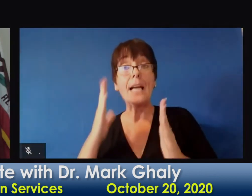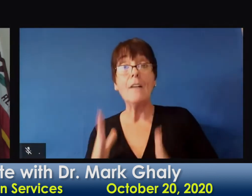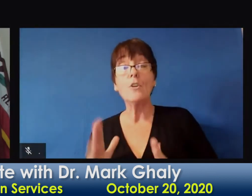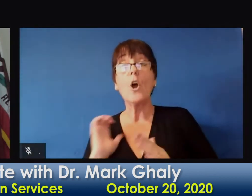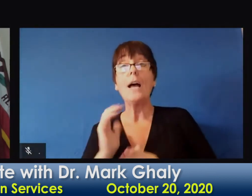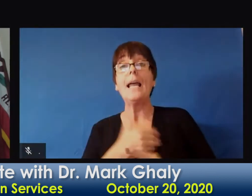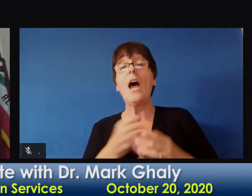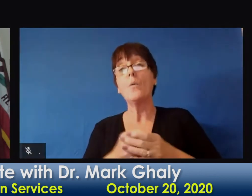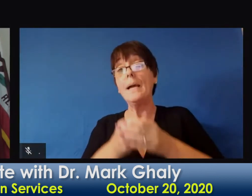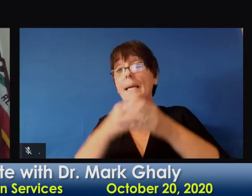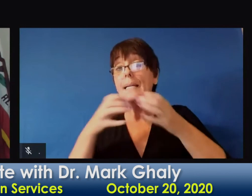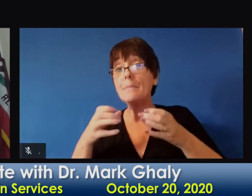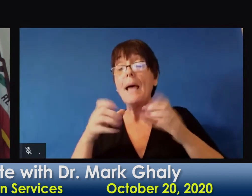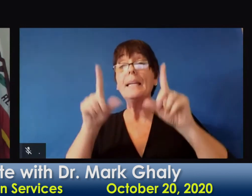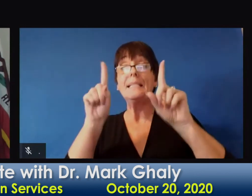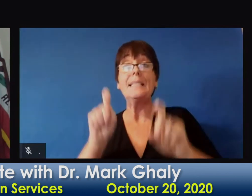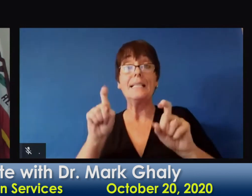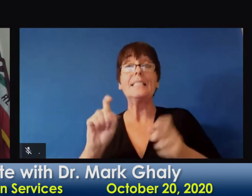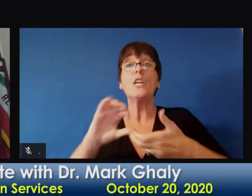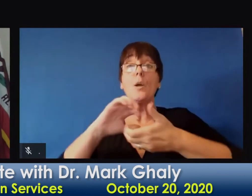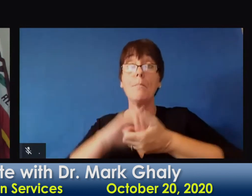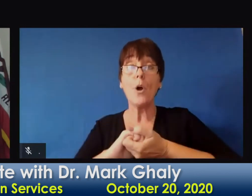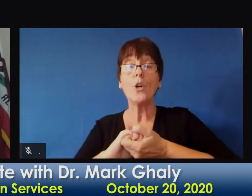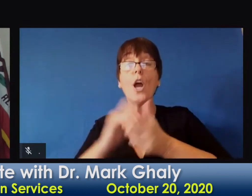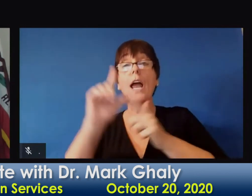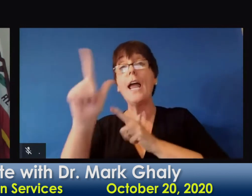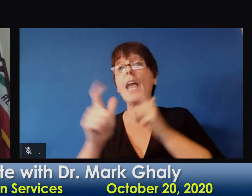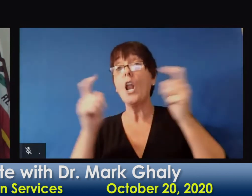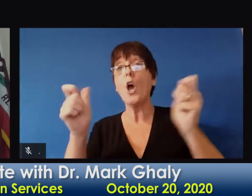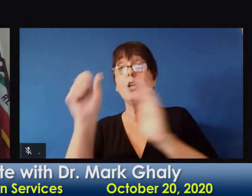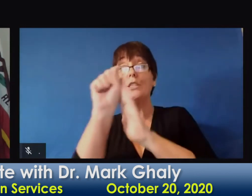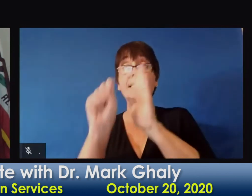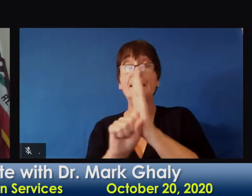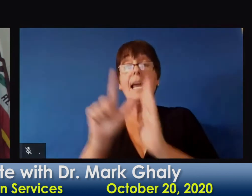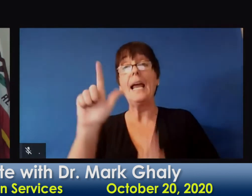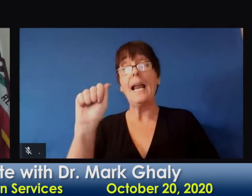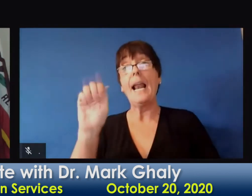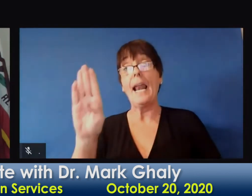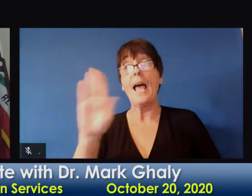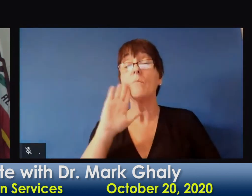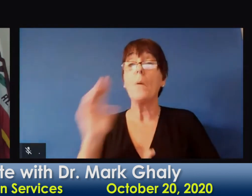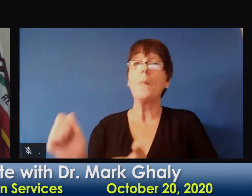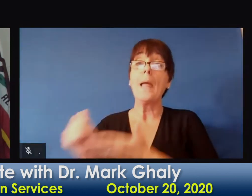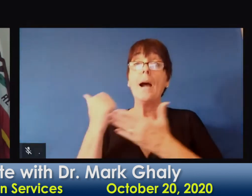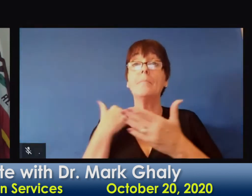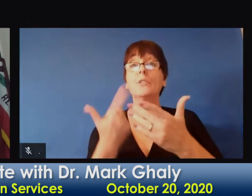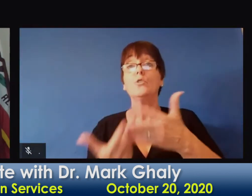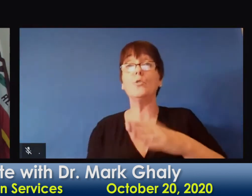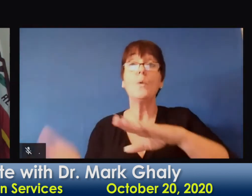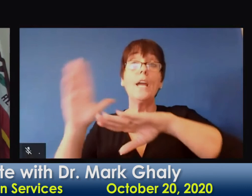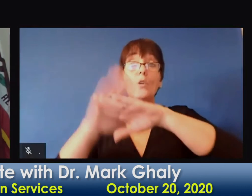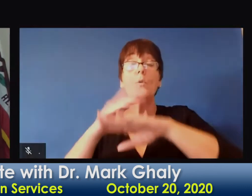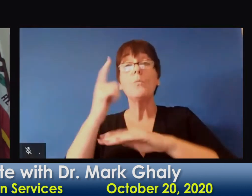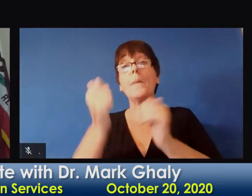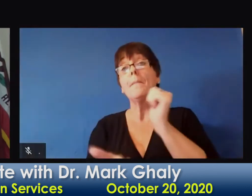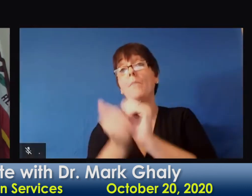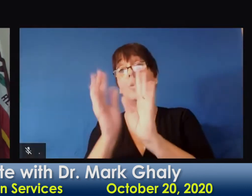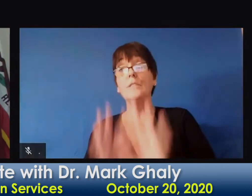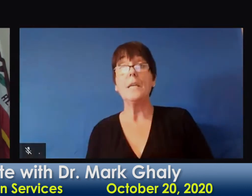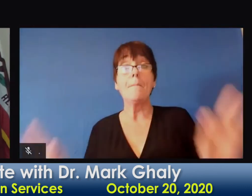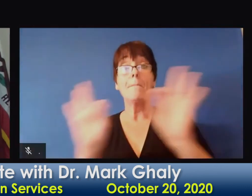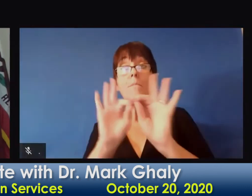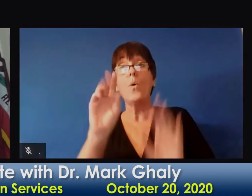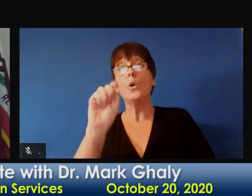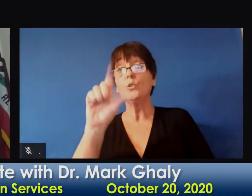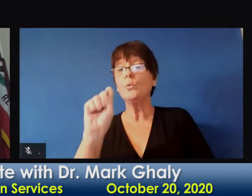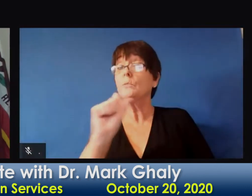expanded testing partnership, a large state lab that will help us increase one of the most important tools, but not